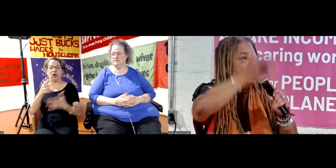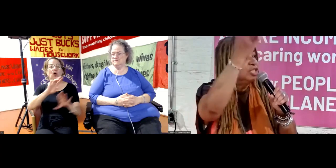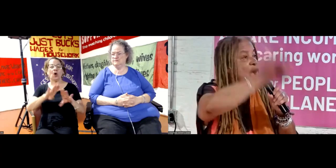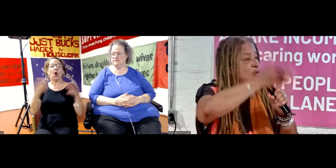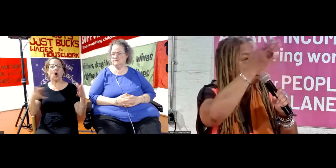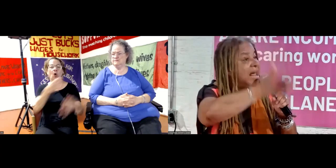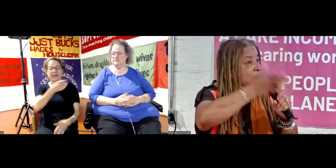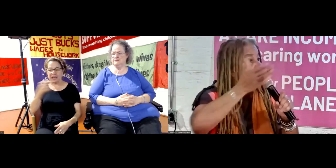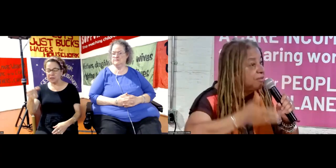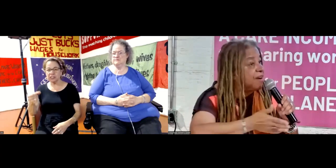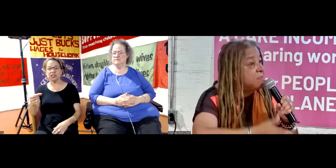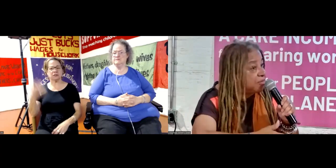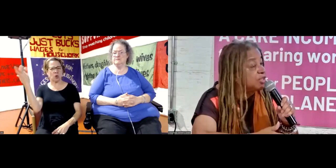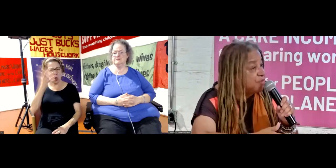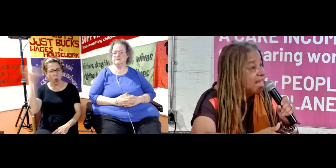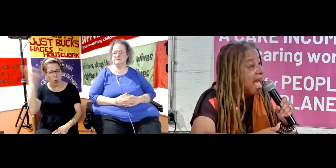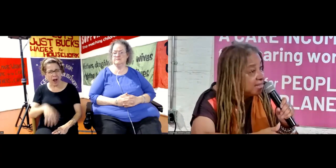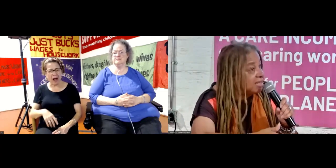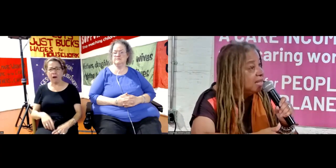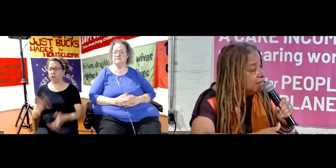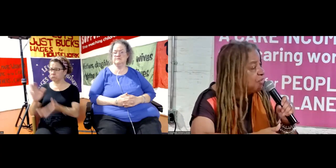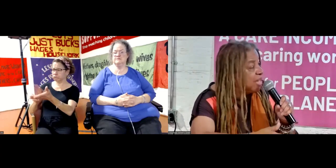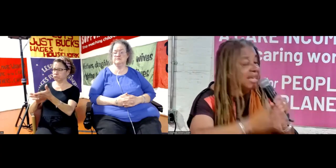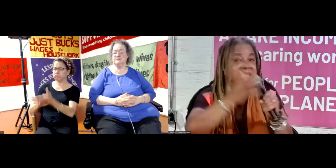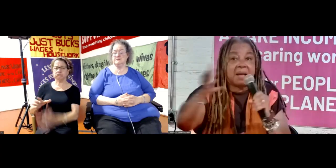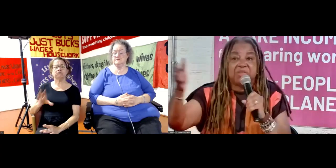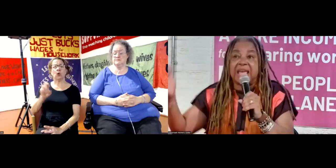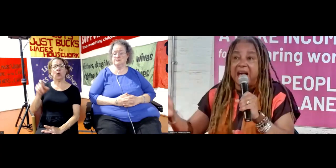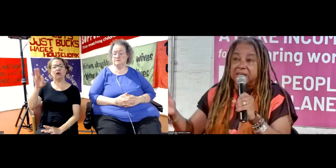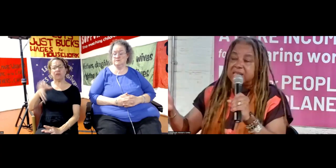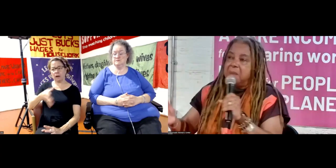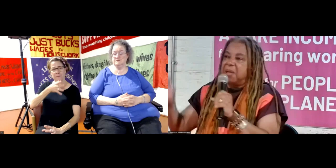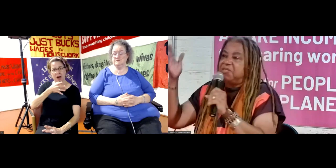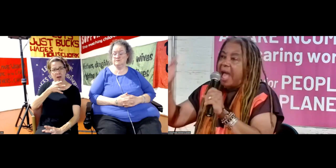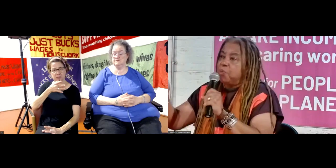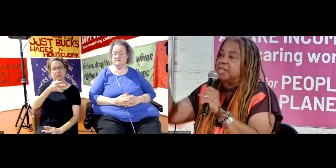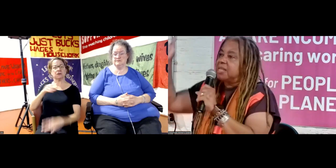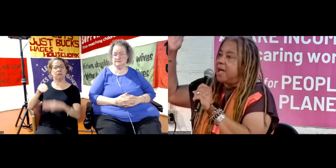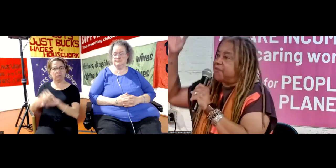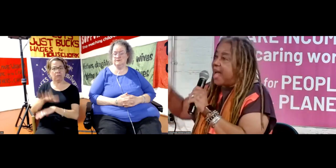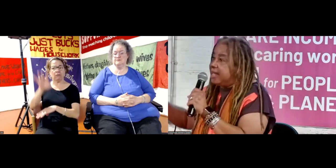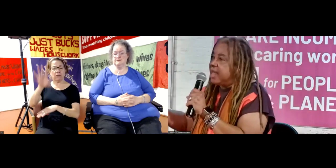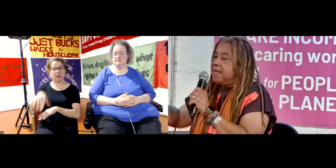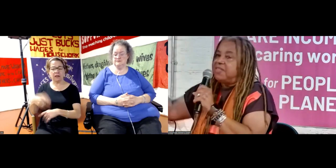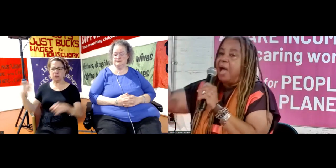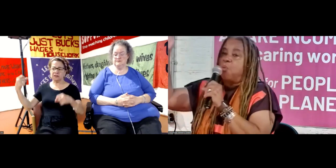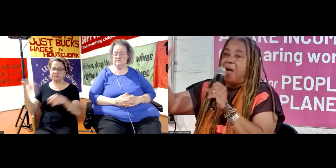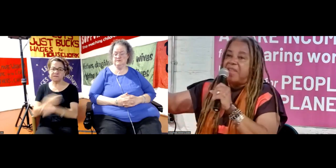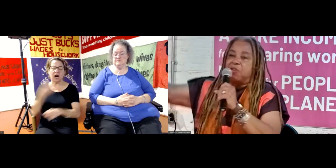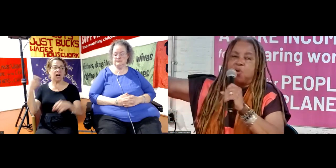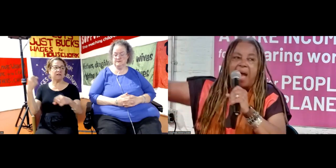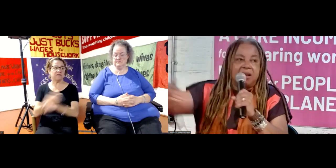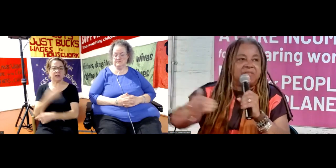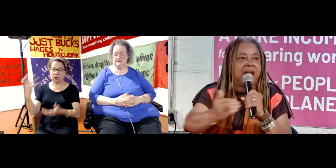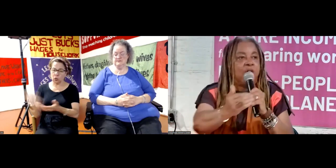people don't credit welfare mothers for that. They think it's something else, but that was a fight, that one